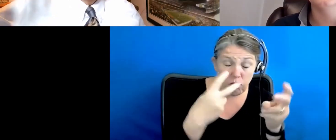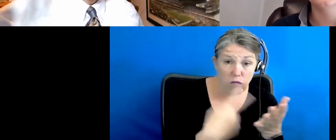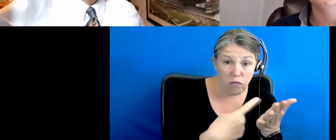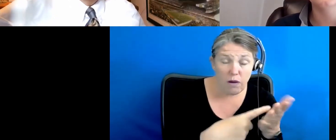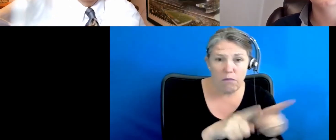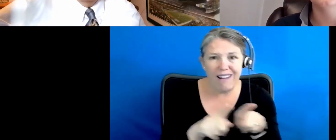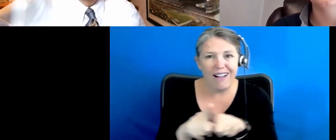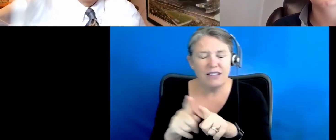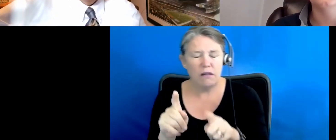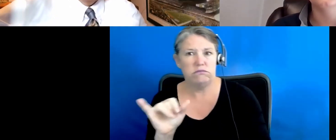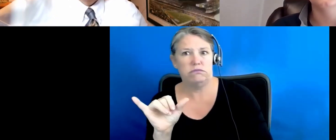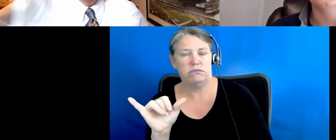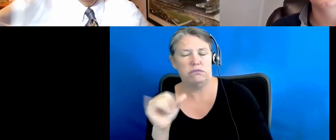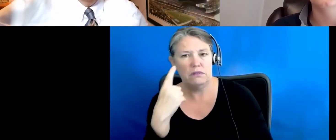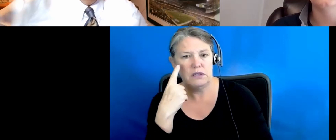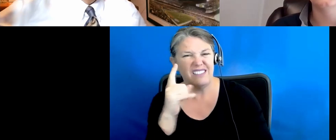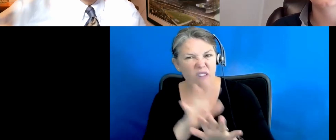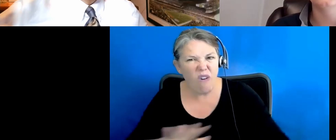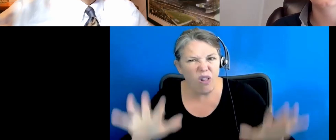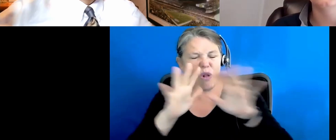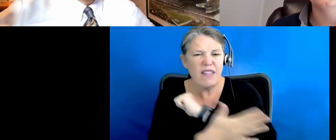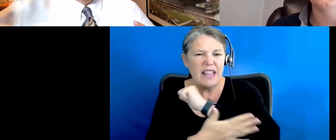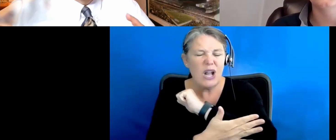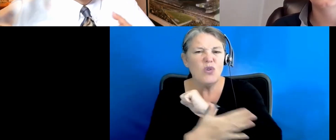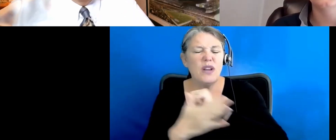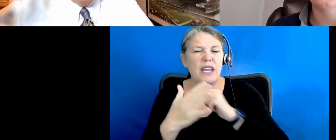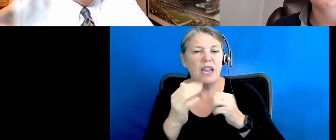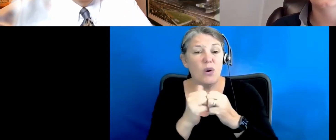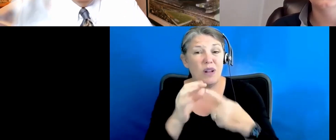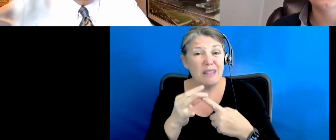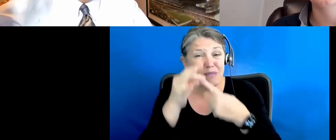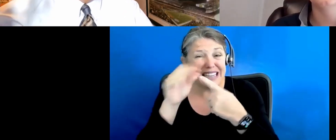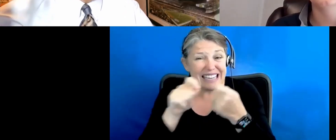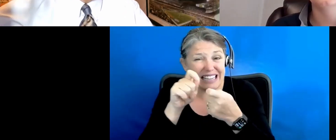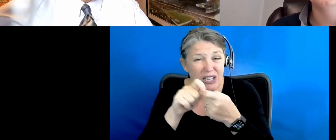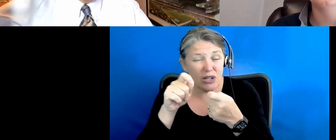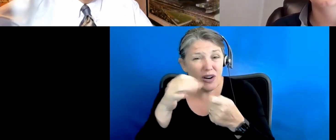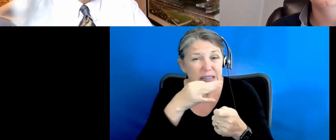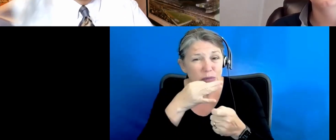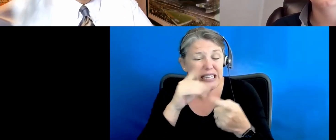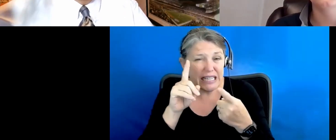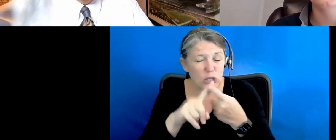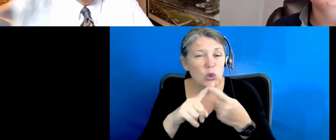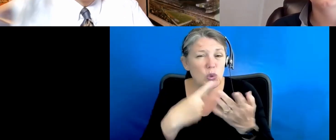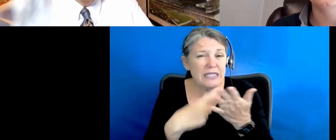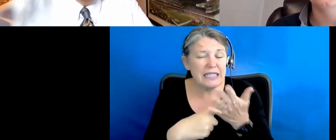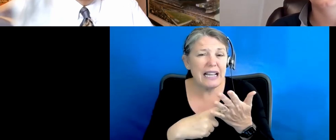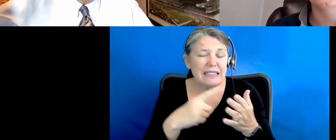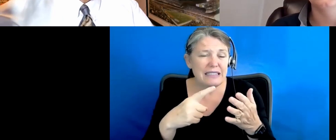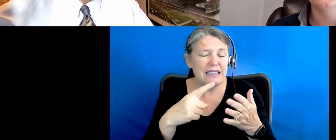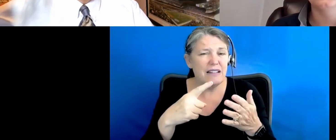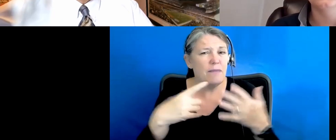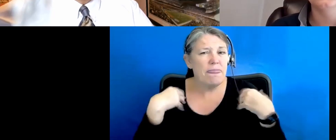convening of advocates from all across the country that had particular expertise in addressing healthcare disparities and healthcare